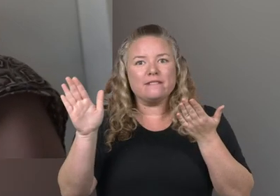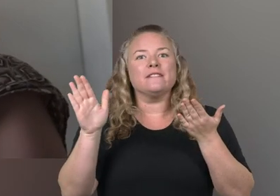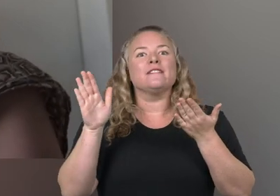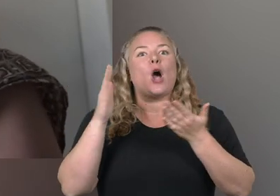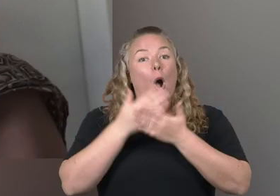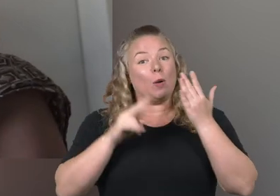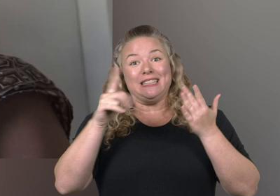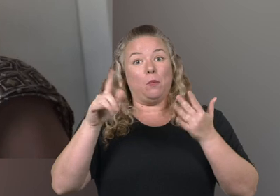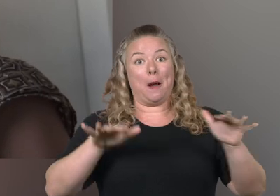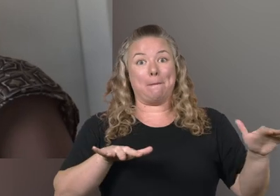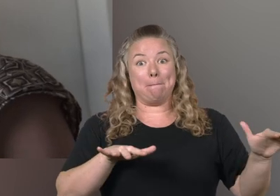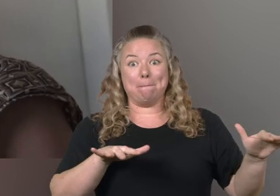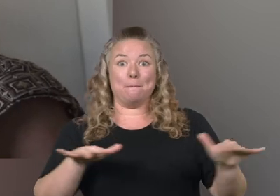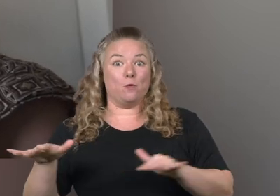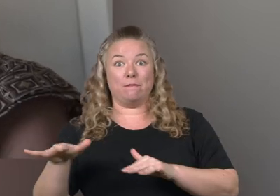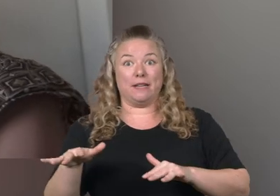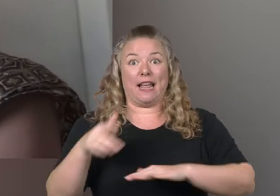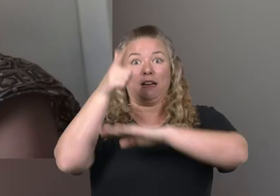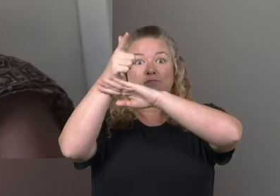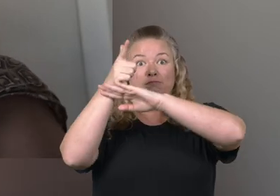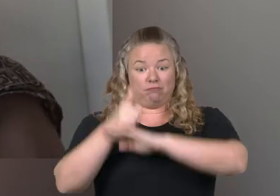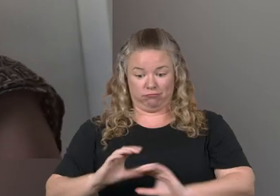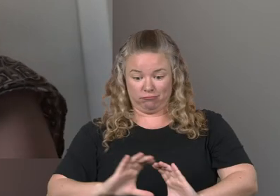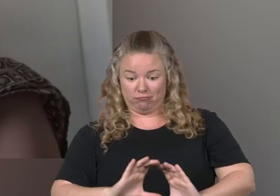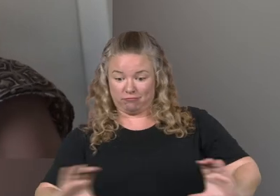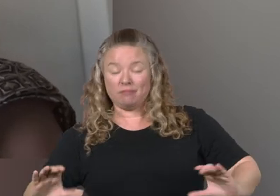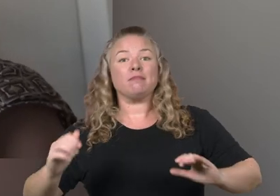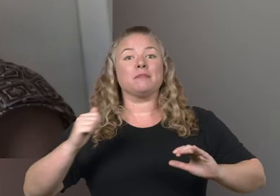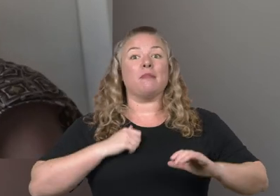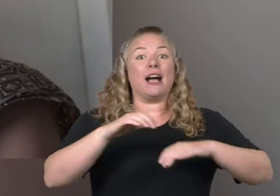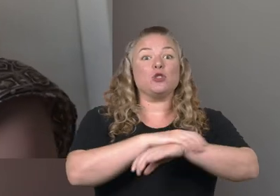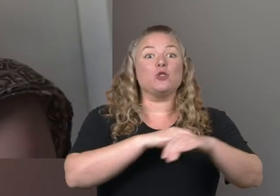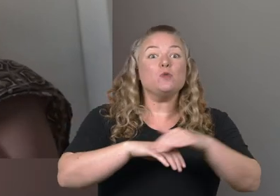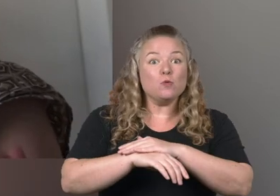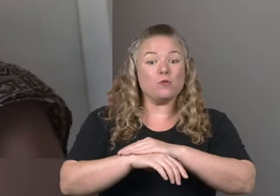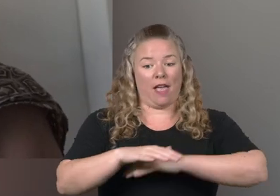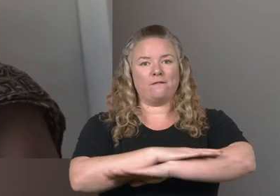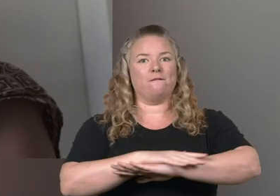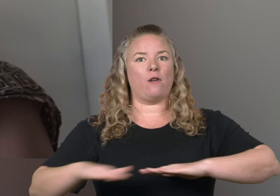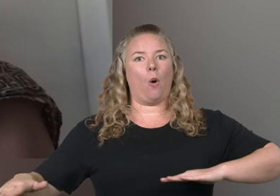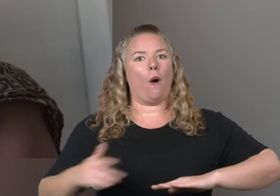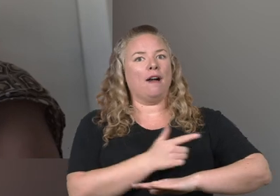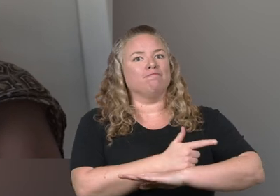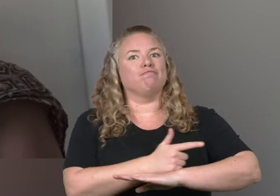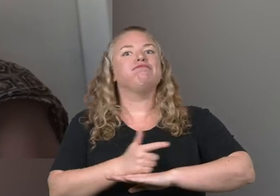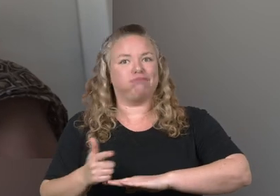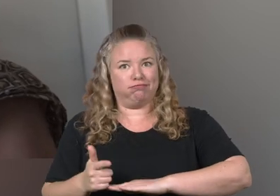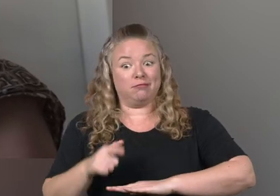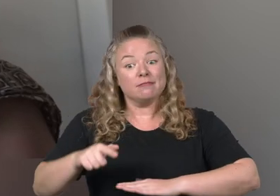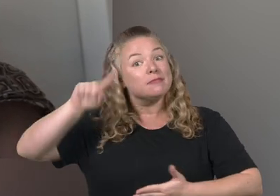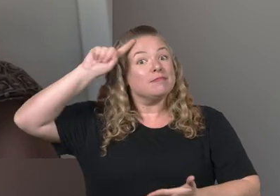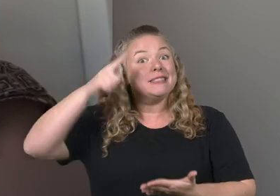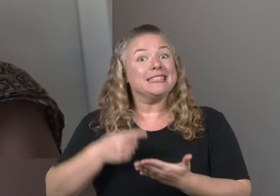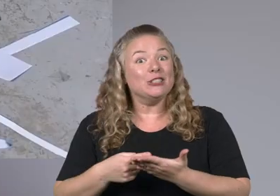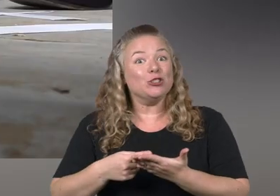any markers of my identity other than my movement and my shoes, and by presenting